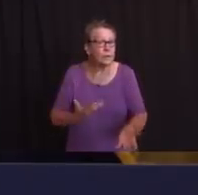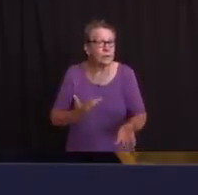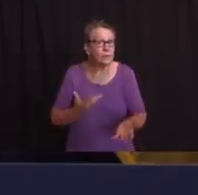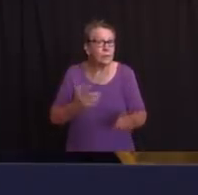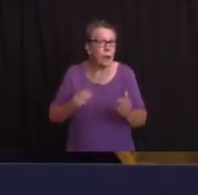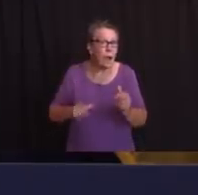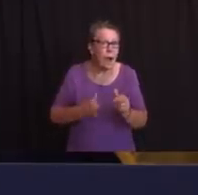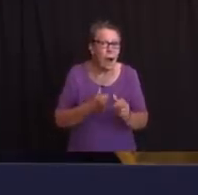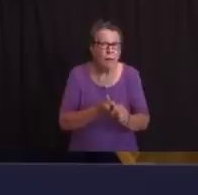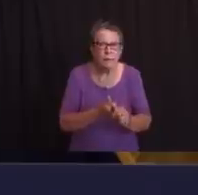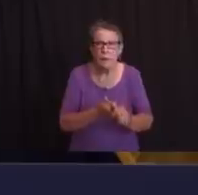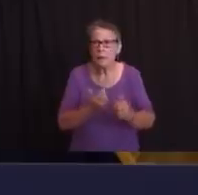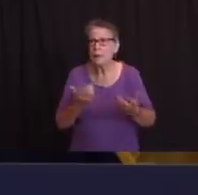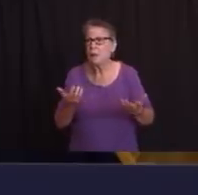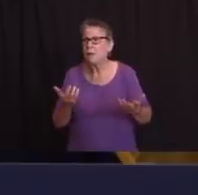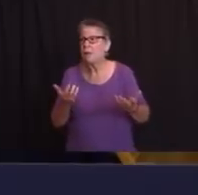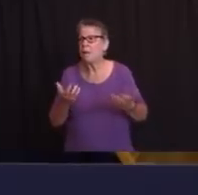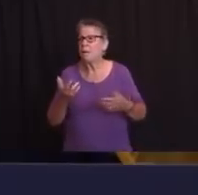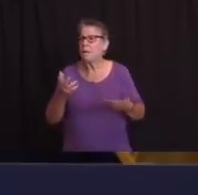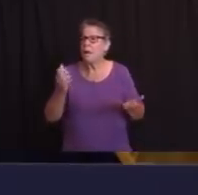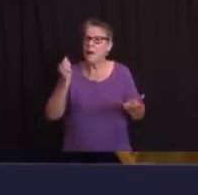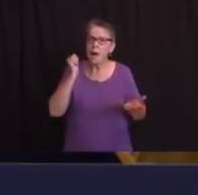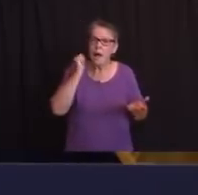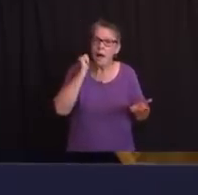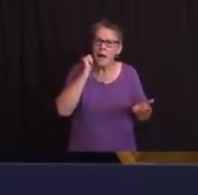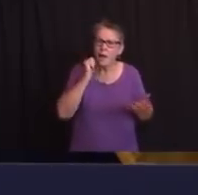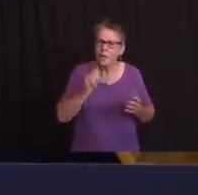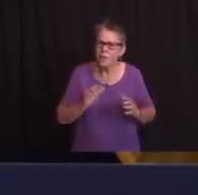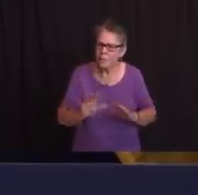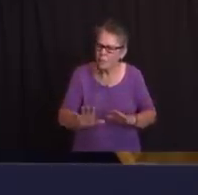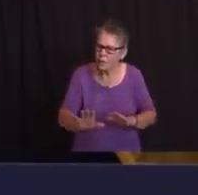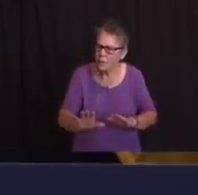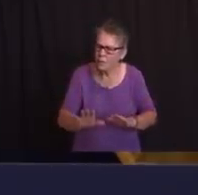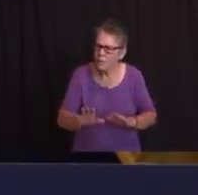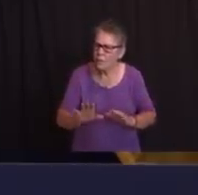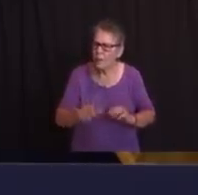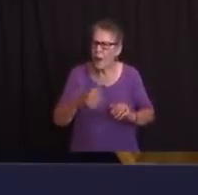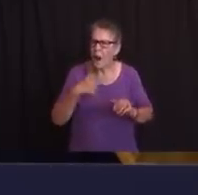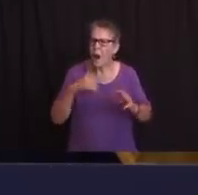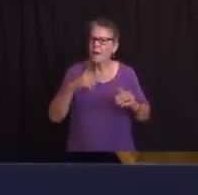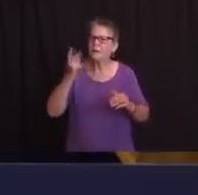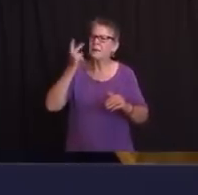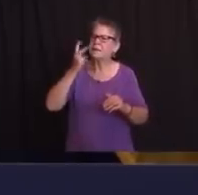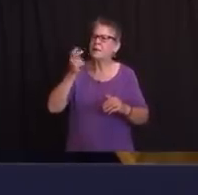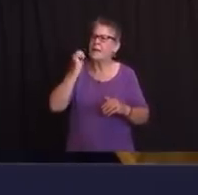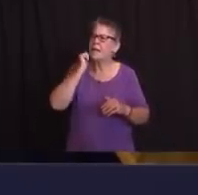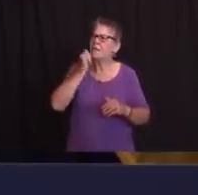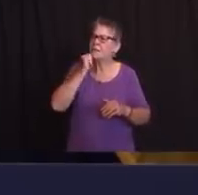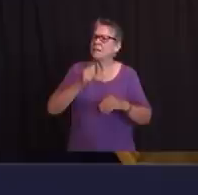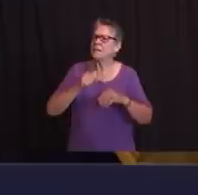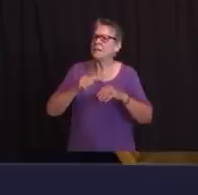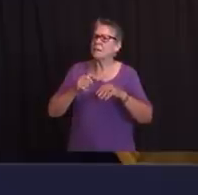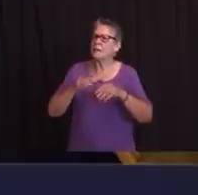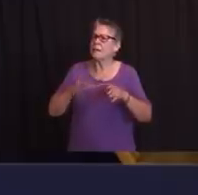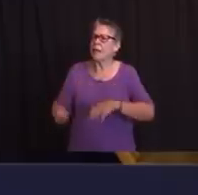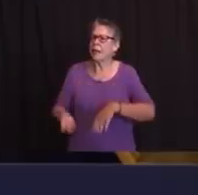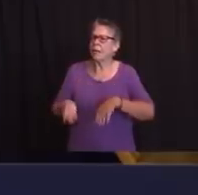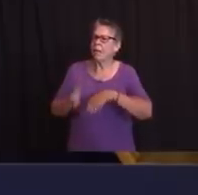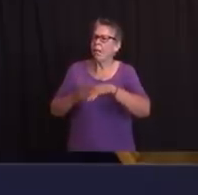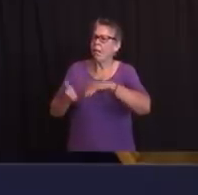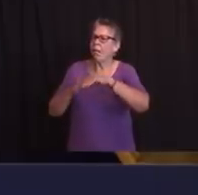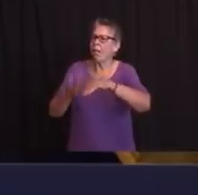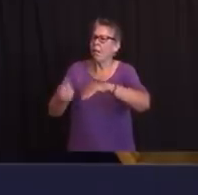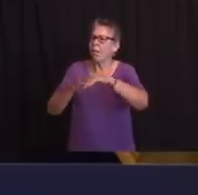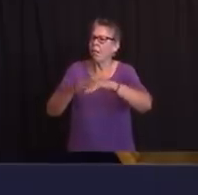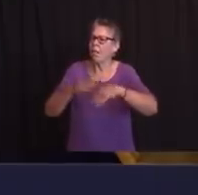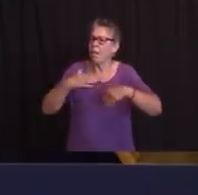the high vaccination rate in the state? Daily what, sir? Why have we not seen daily deaths rise like we've seen cases and now hospitalizations start to go up? Are we just not there yet, or is